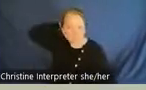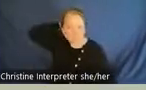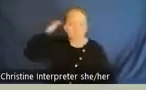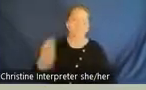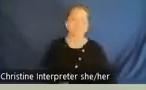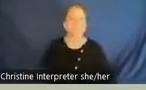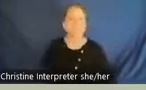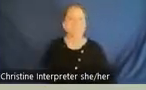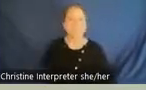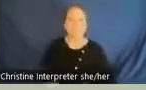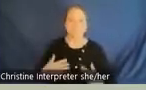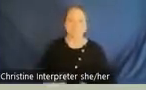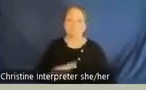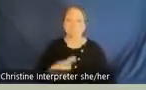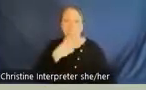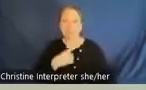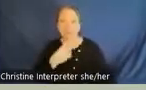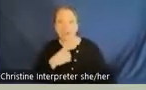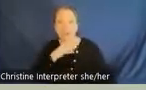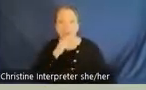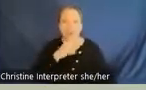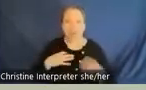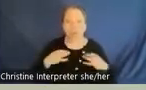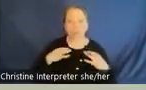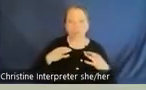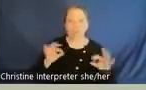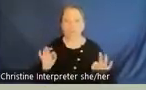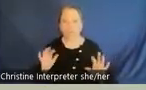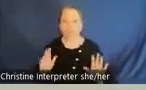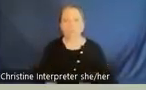I'm wearing a reddish orange colored shirt.